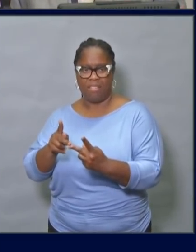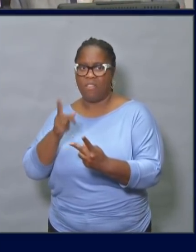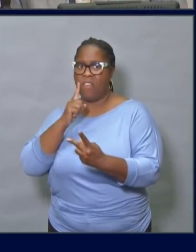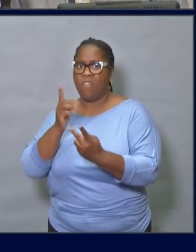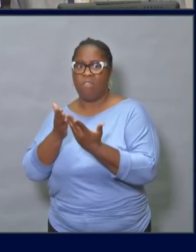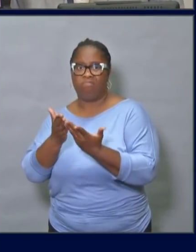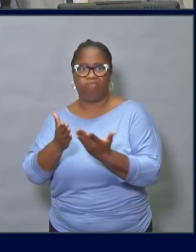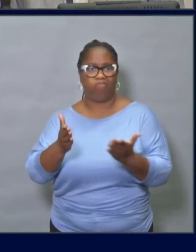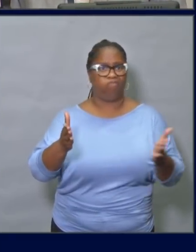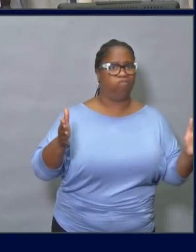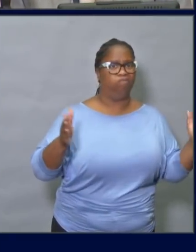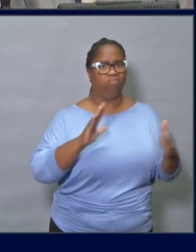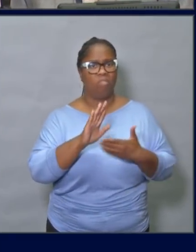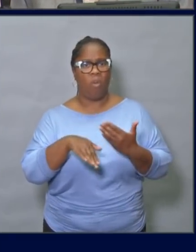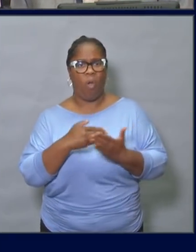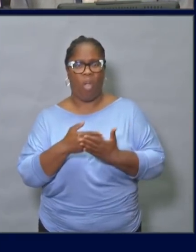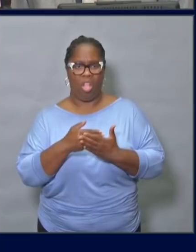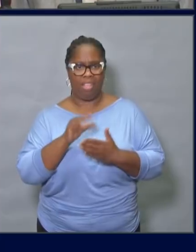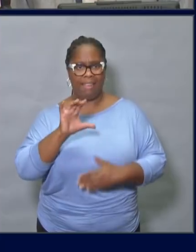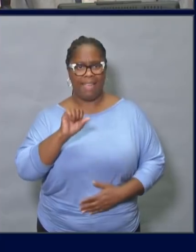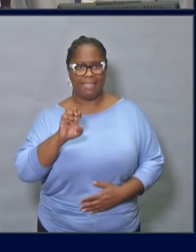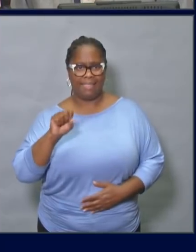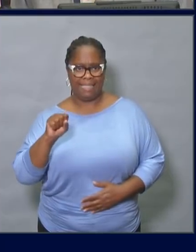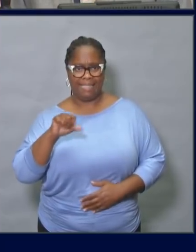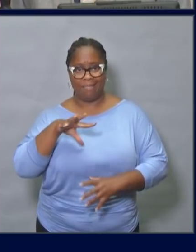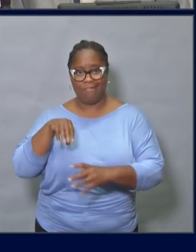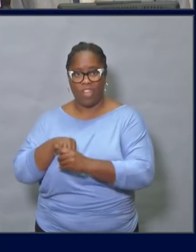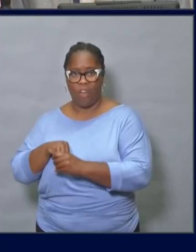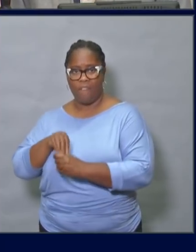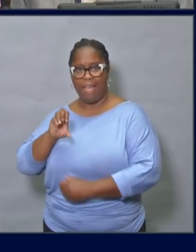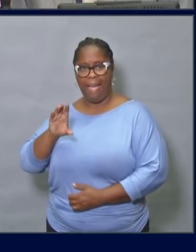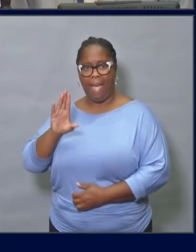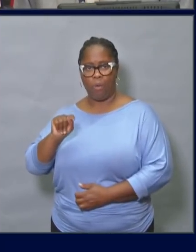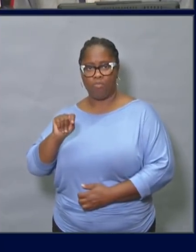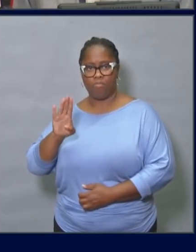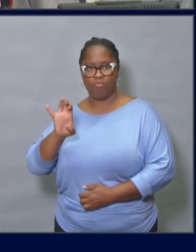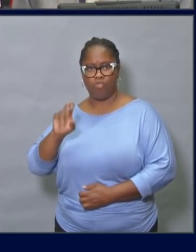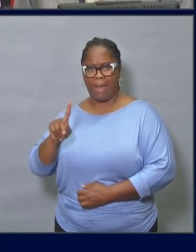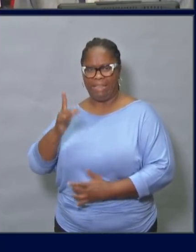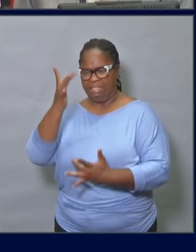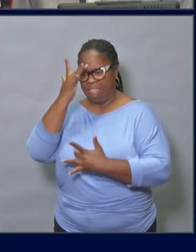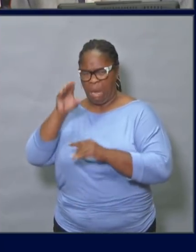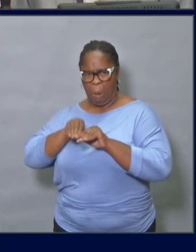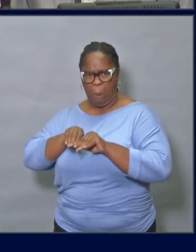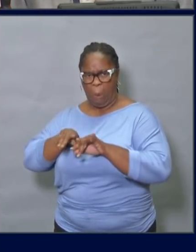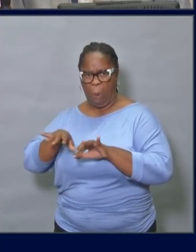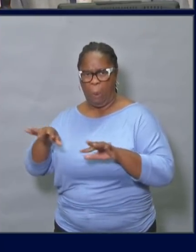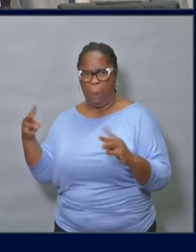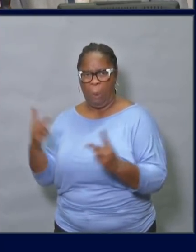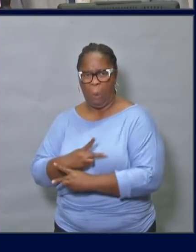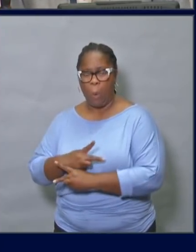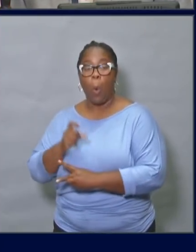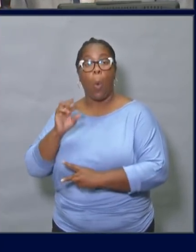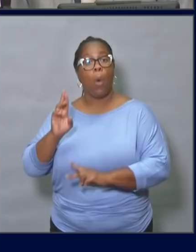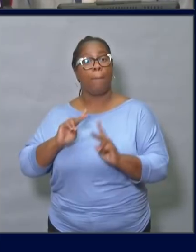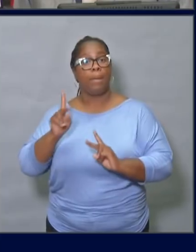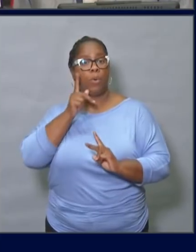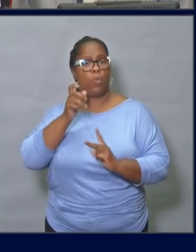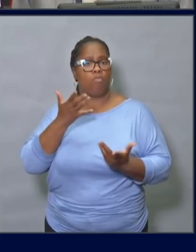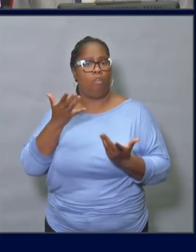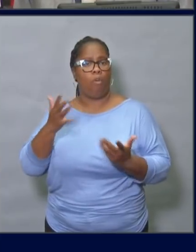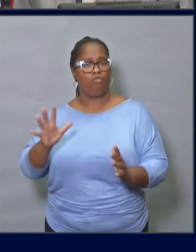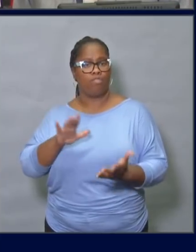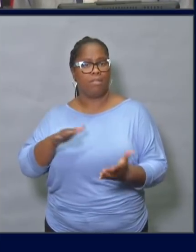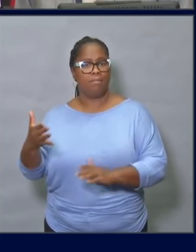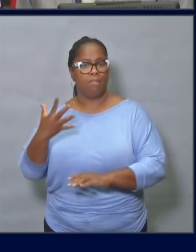and thousands of cases that are part of an outbreak at an institution or with those who may have passed away. Of